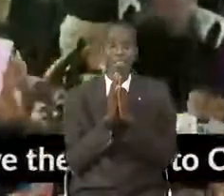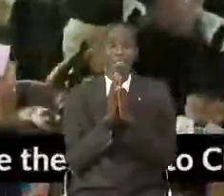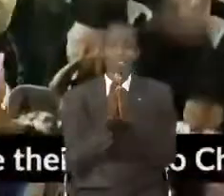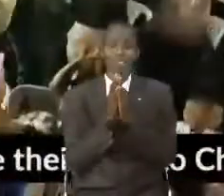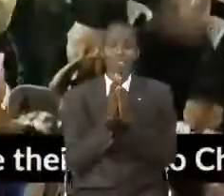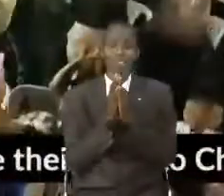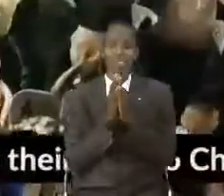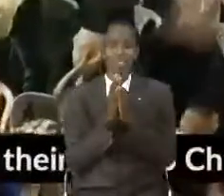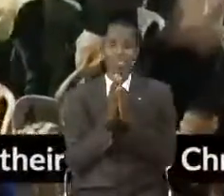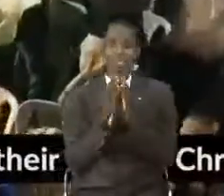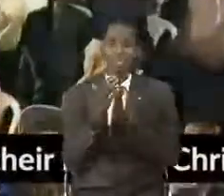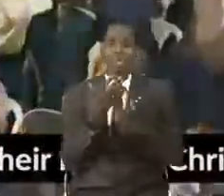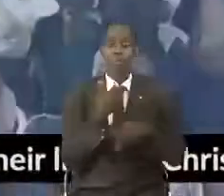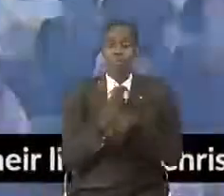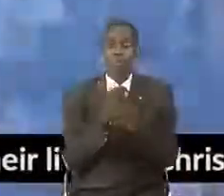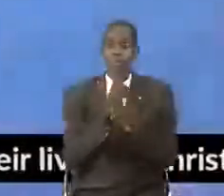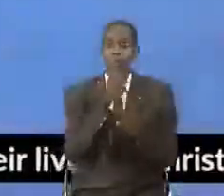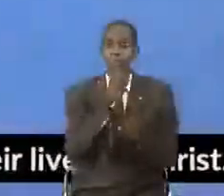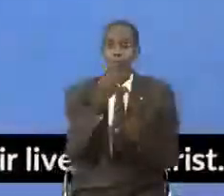pray.